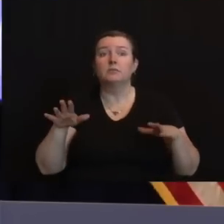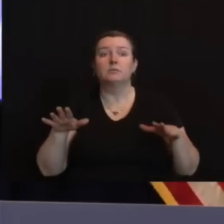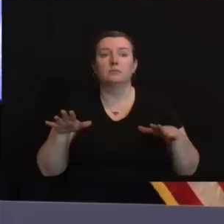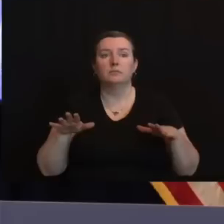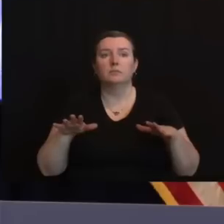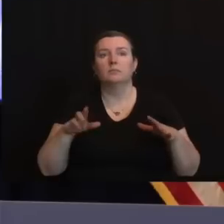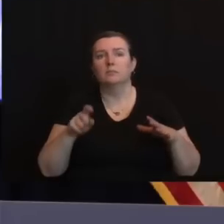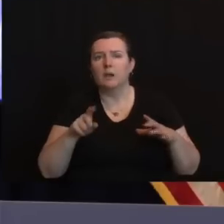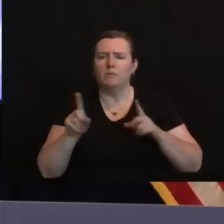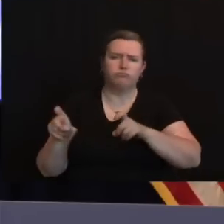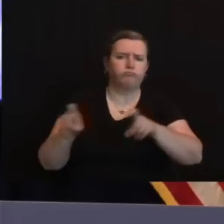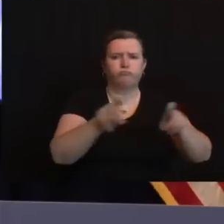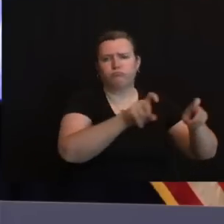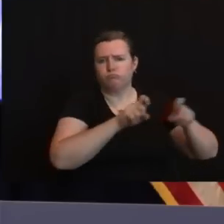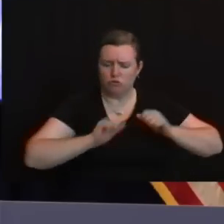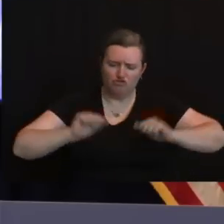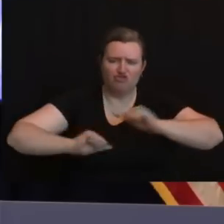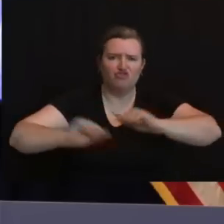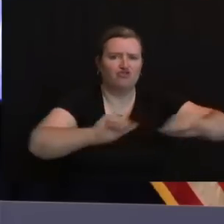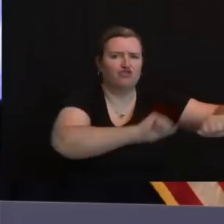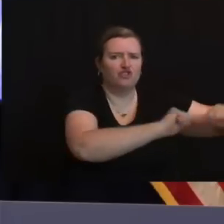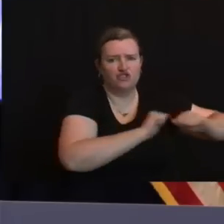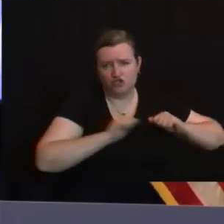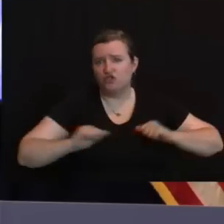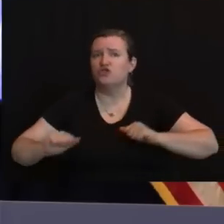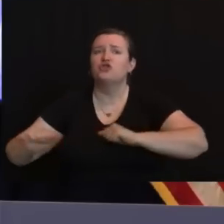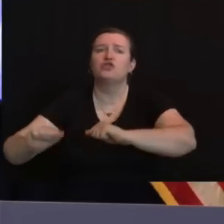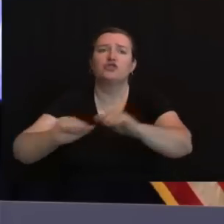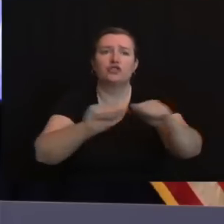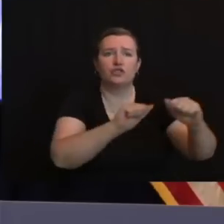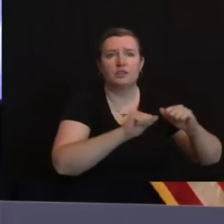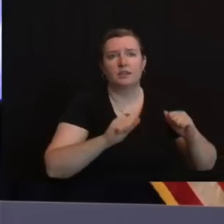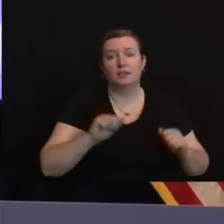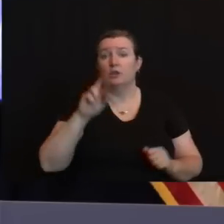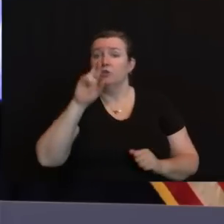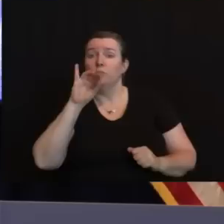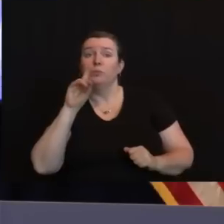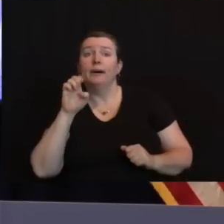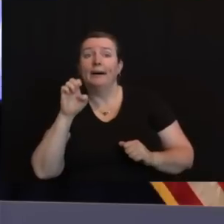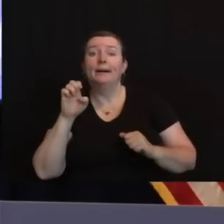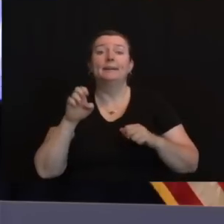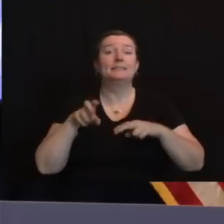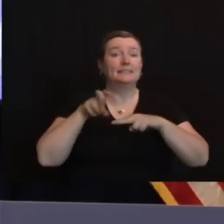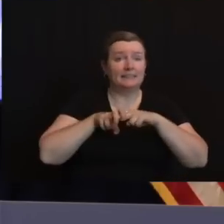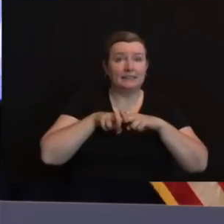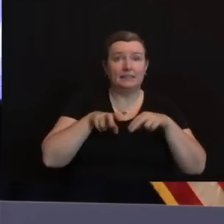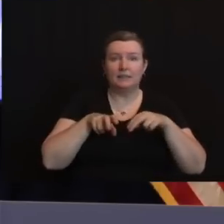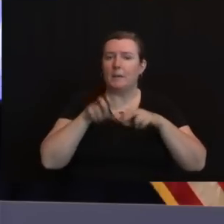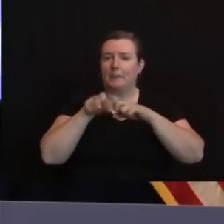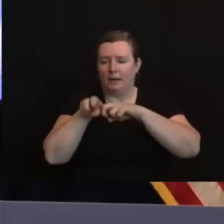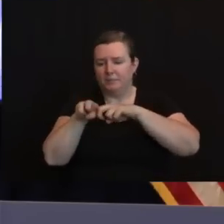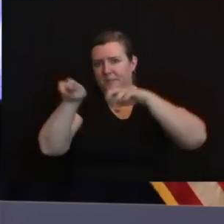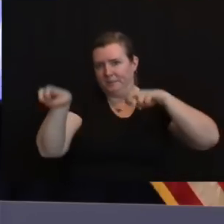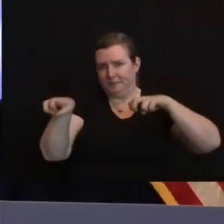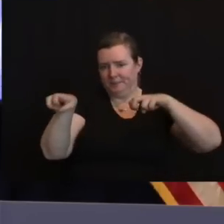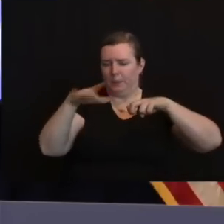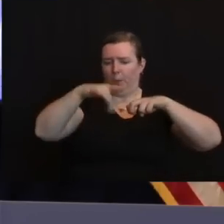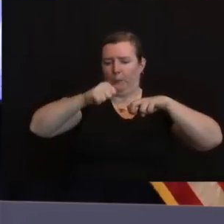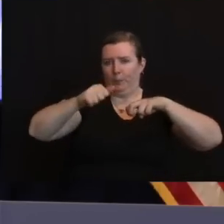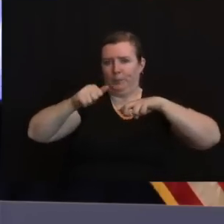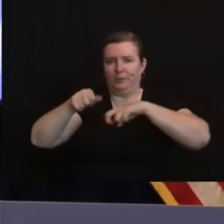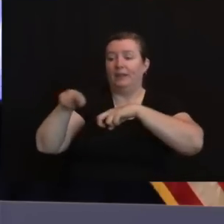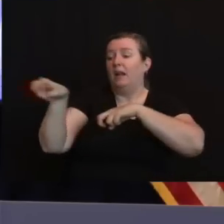day. Adjusting seating on rides and throughout the park to allow for safe distancing.